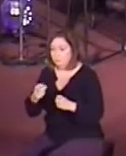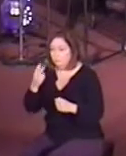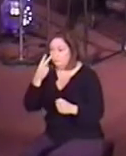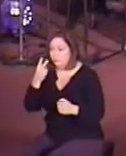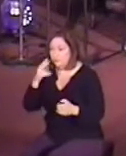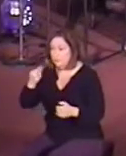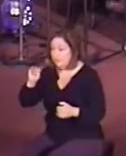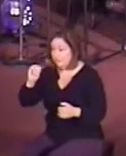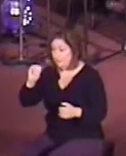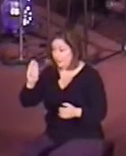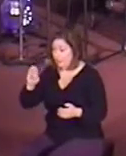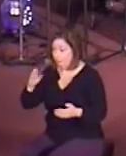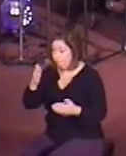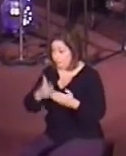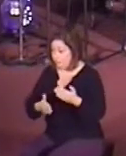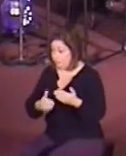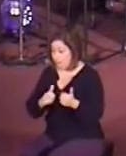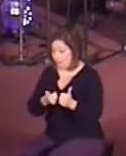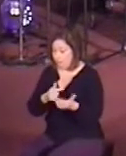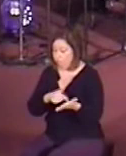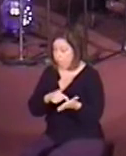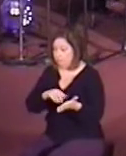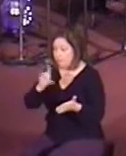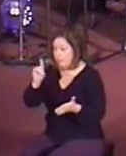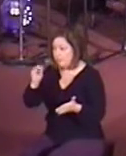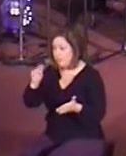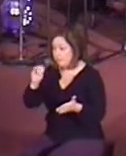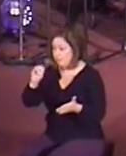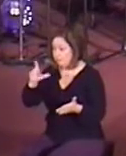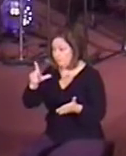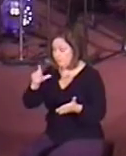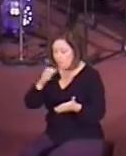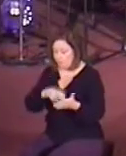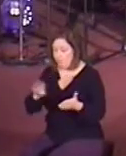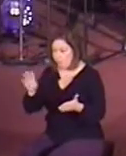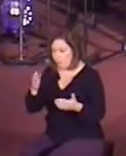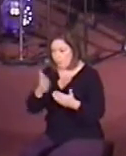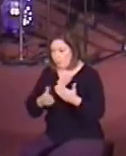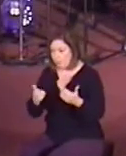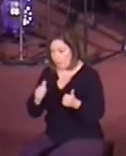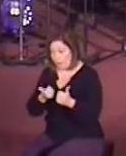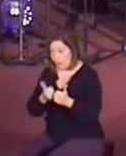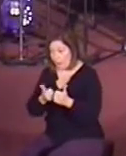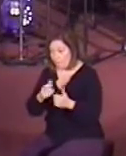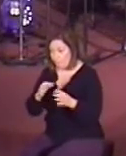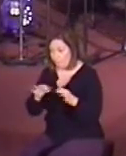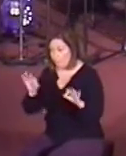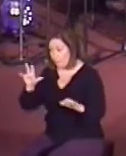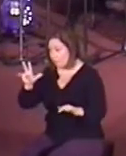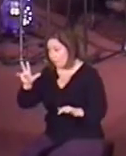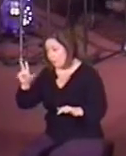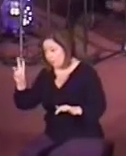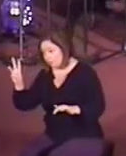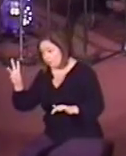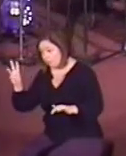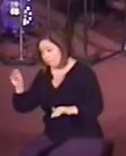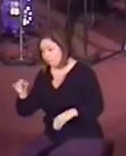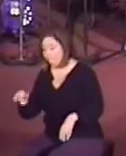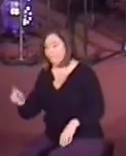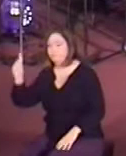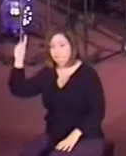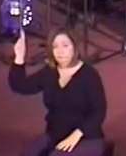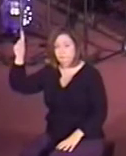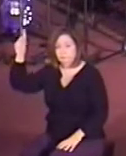Nebuchadnezzar ends Daniel chapter 4 with. He says in verse 36, at the same